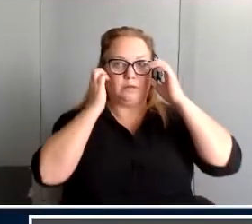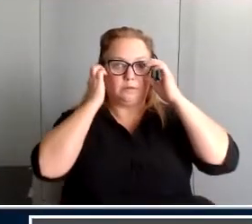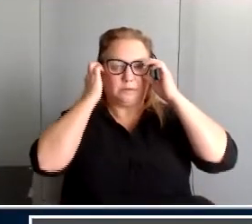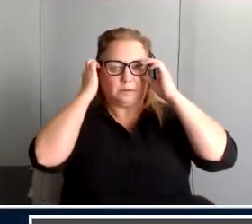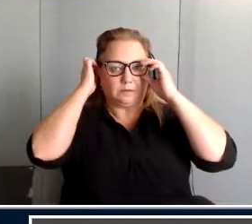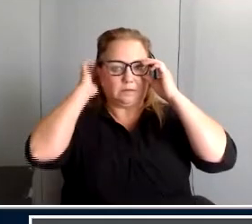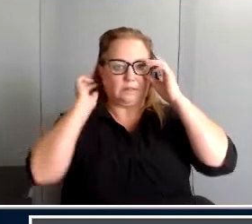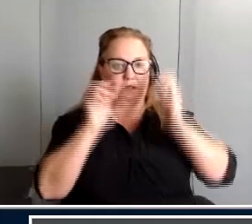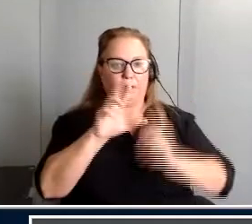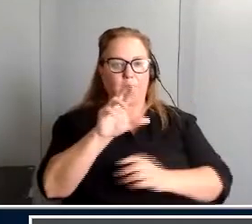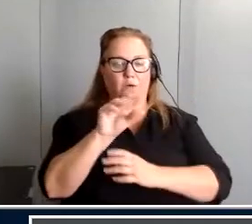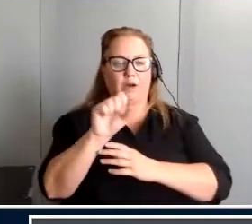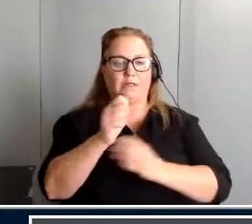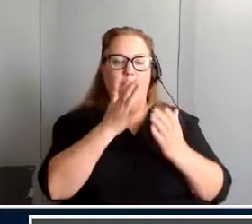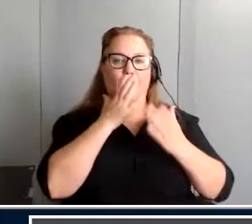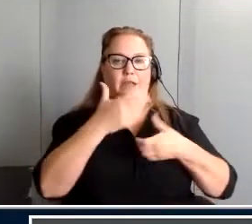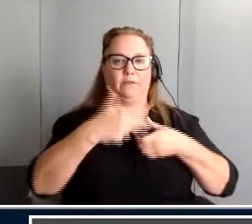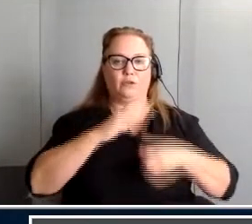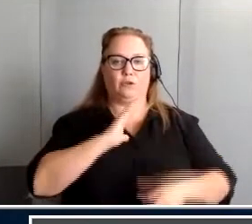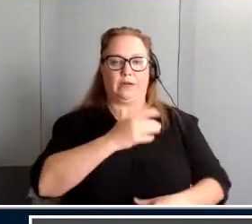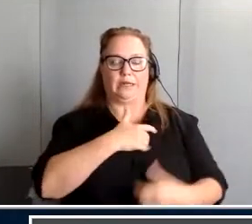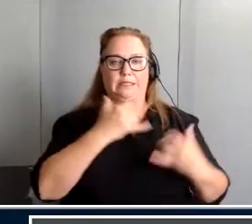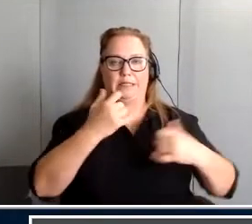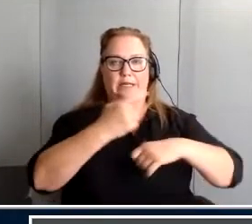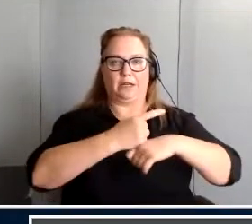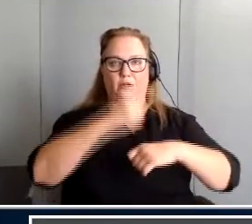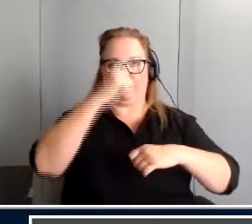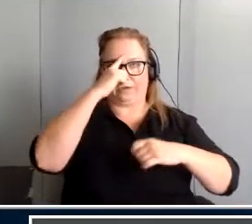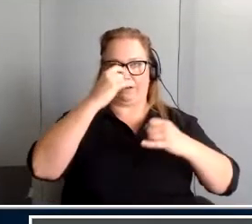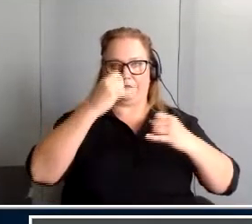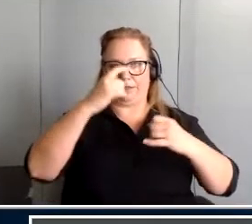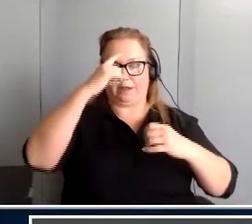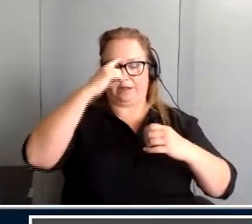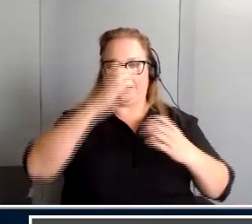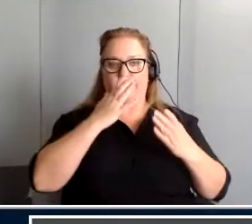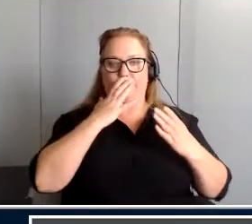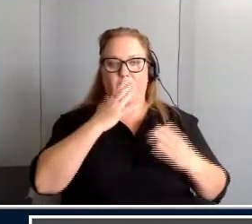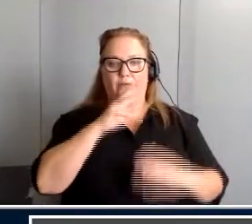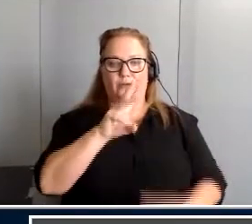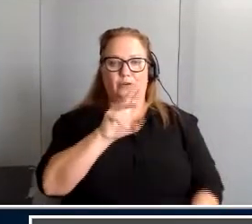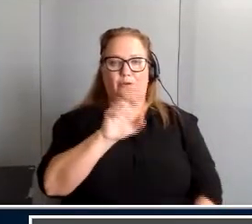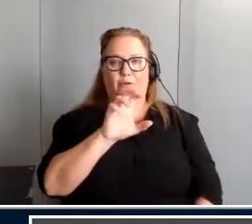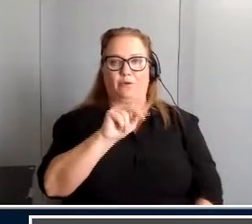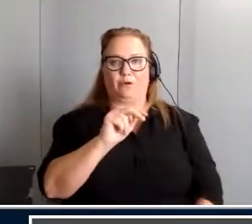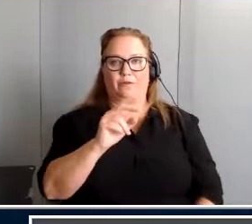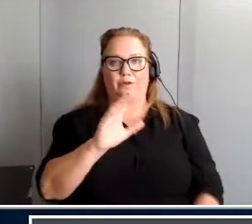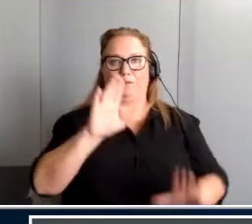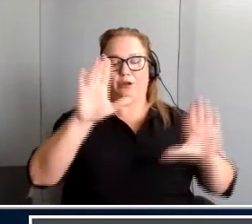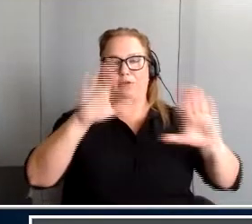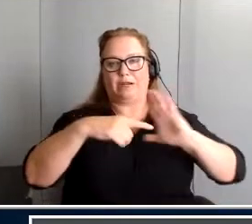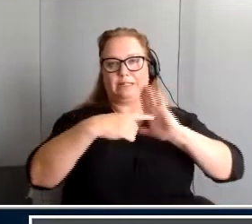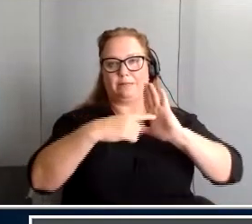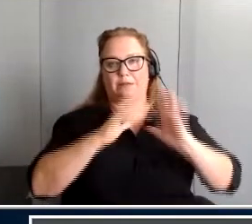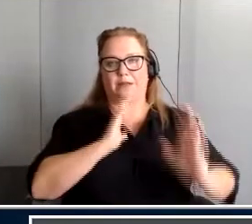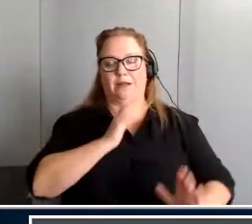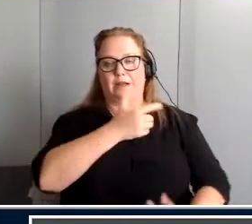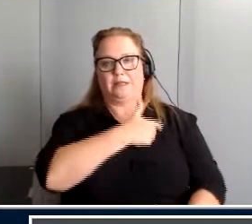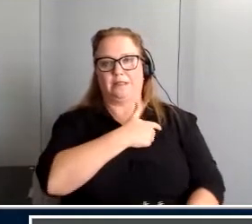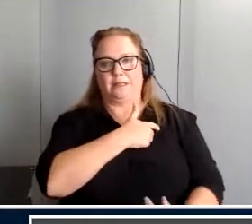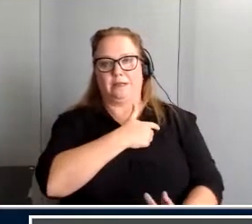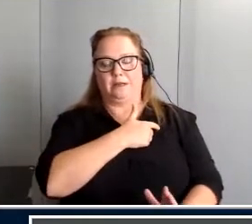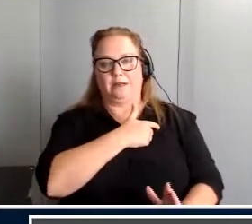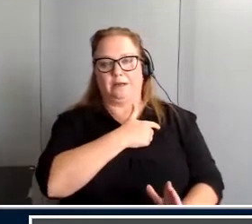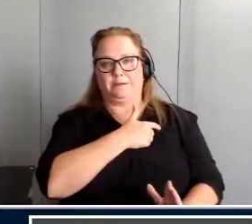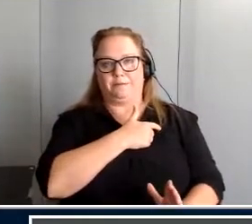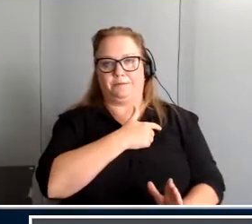Ross, thank you for joining us today. I want to get your final thought, and just thanks to you and Warren, of course, for just being great examples to all of us about putting